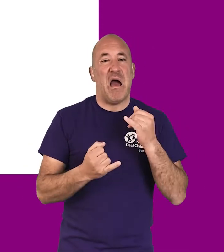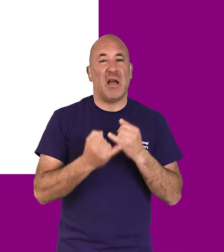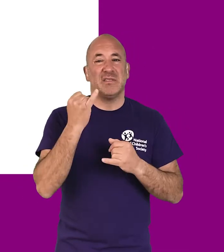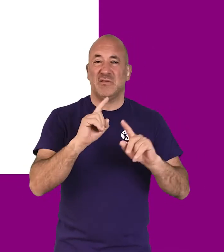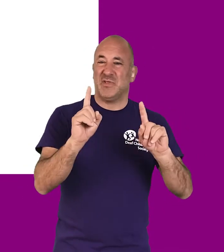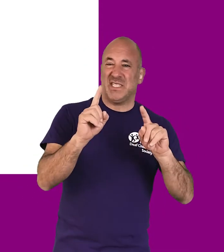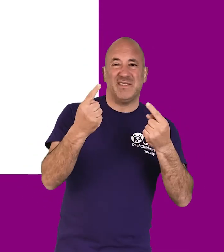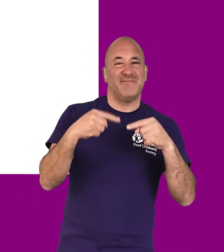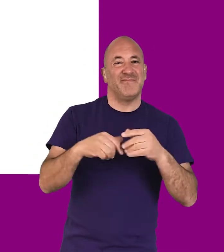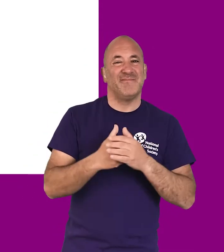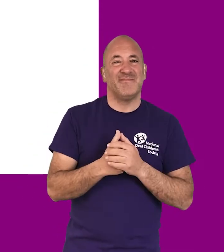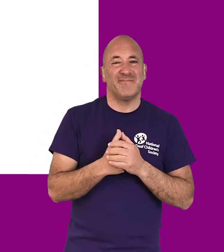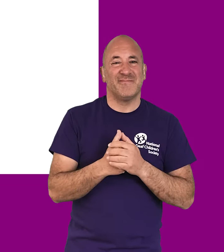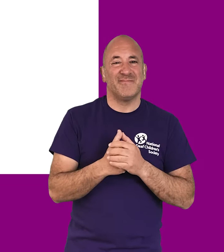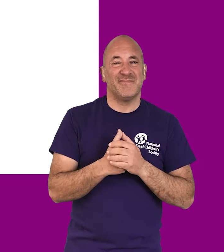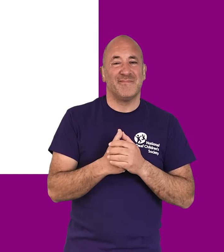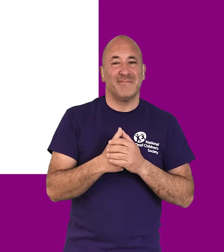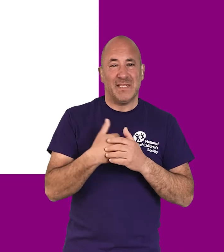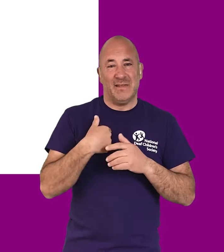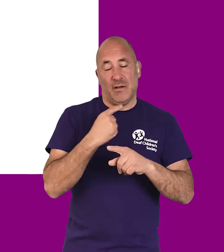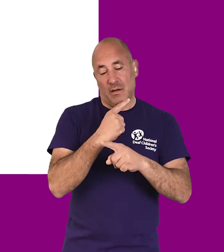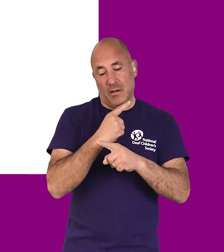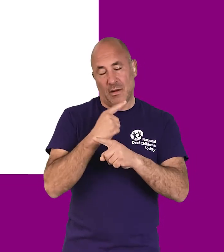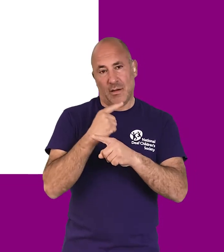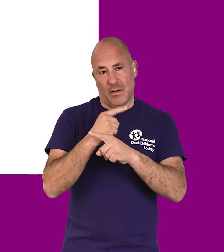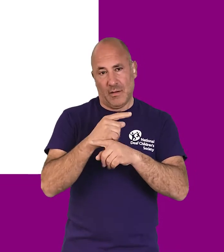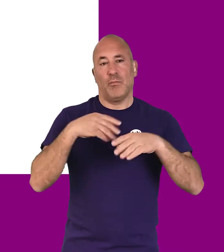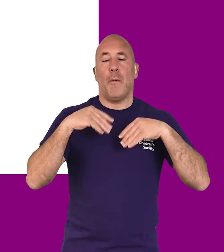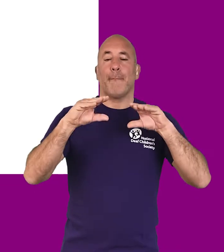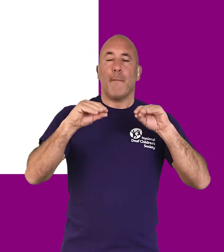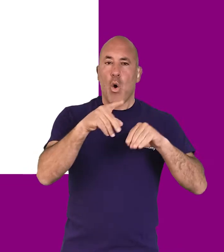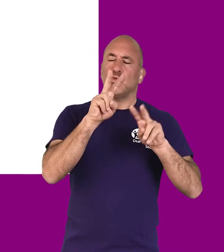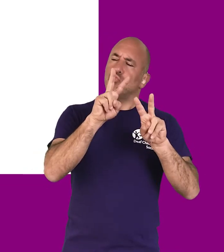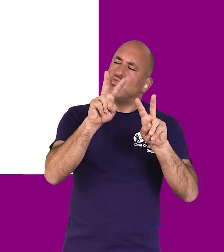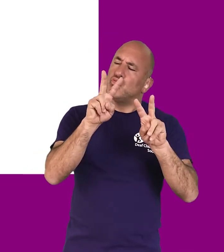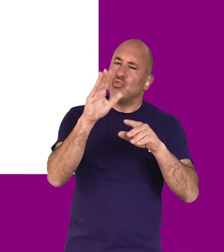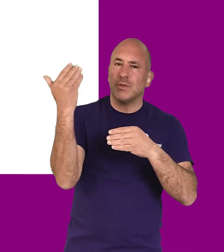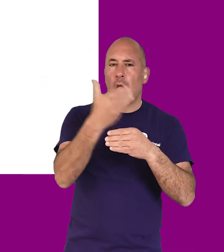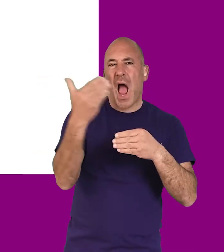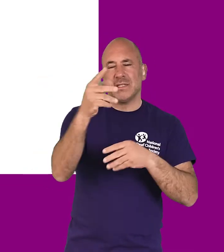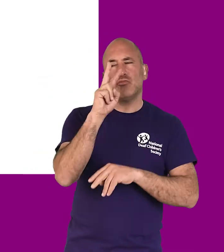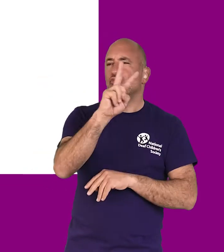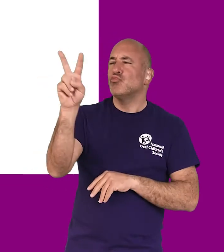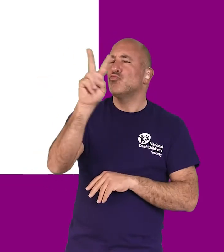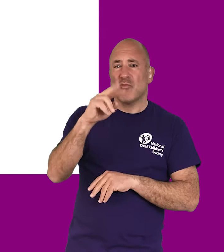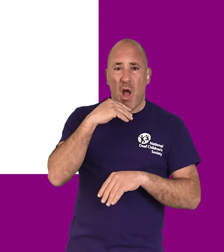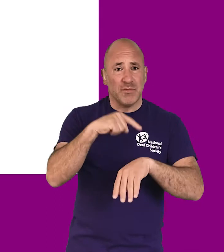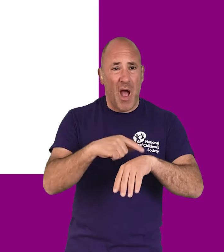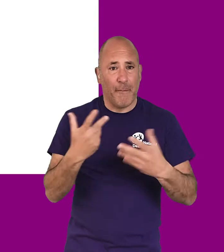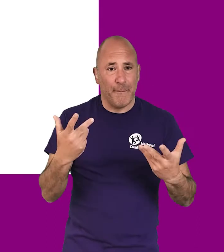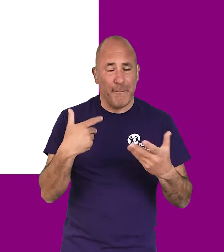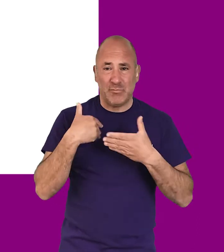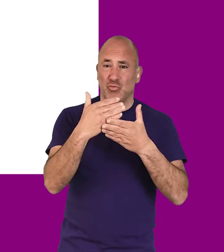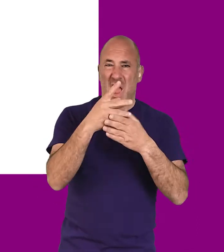And finally, there was no real pause there to allow reading time for slides. So if you're showing